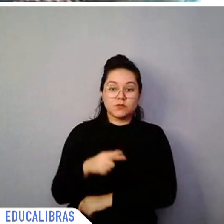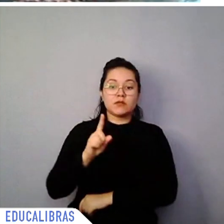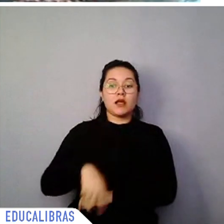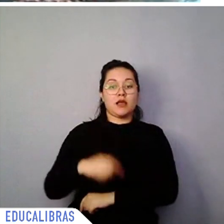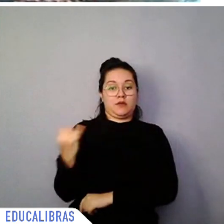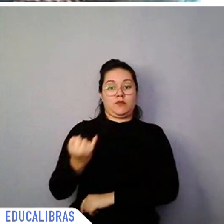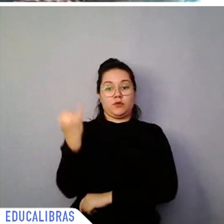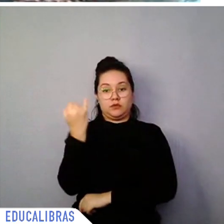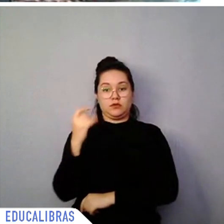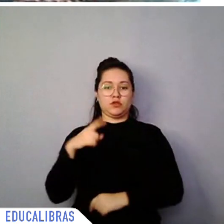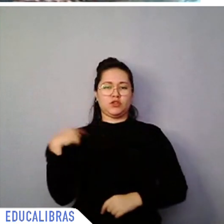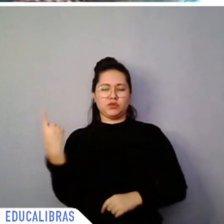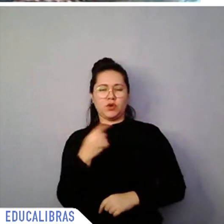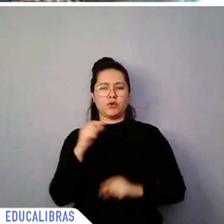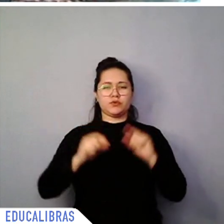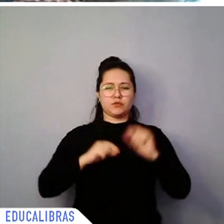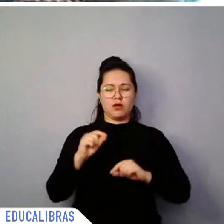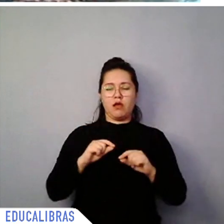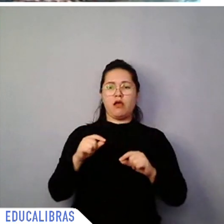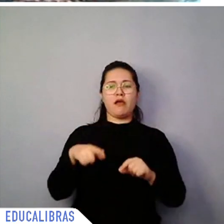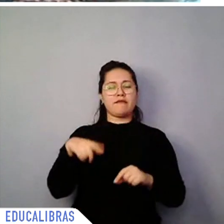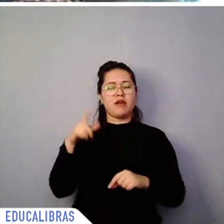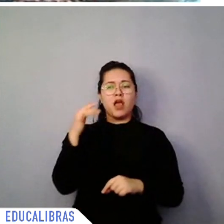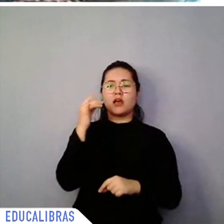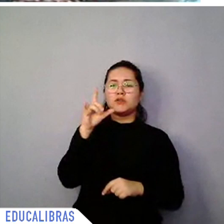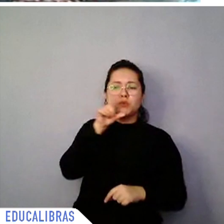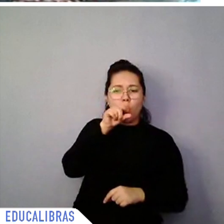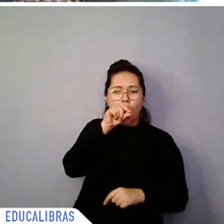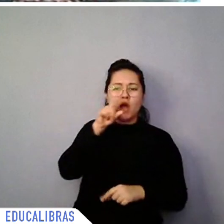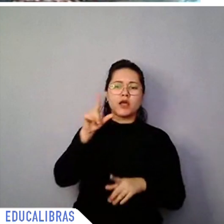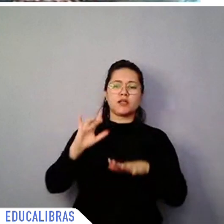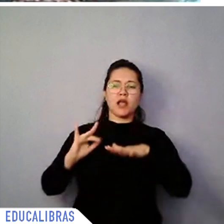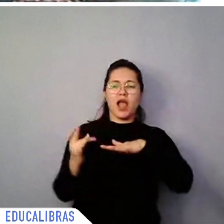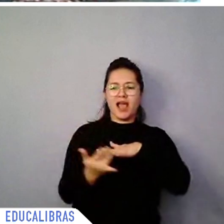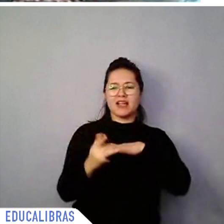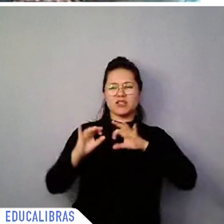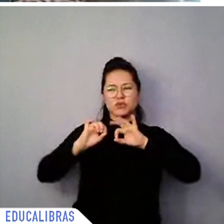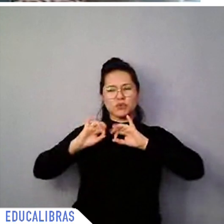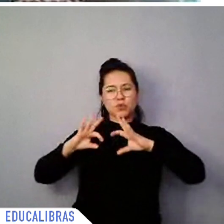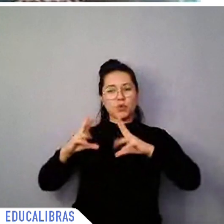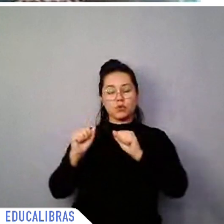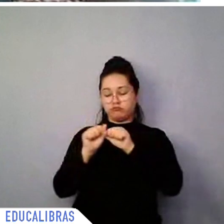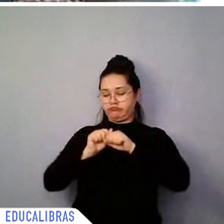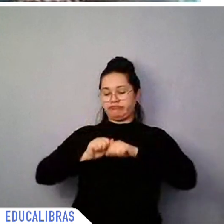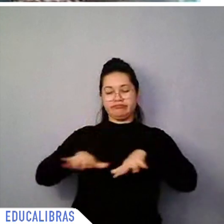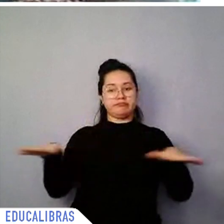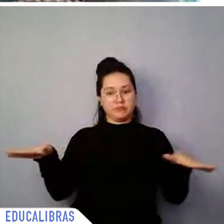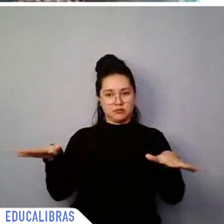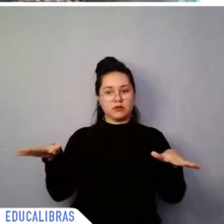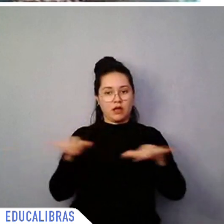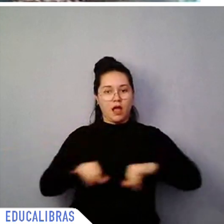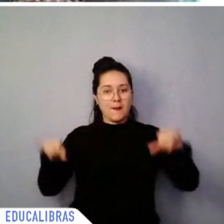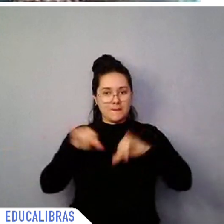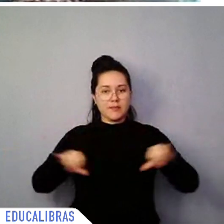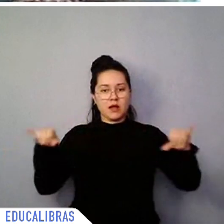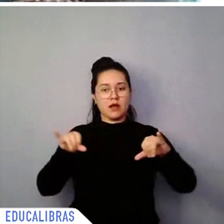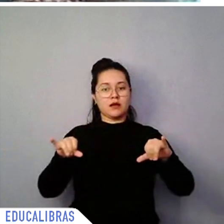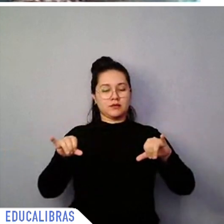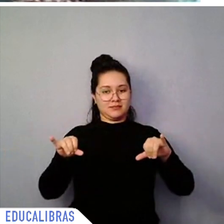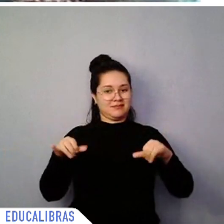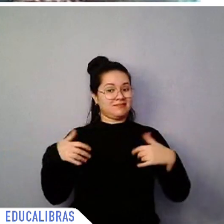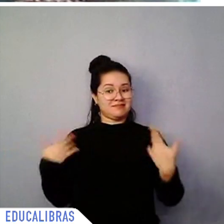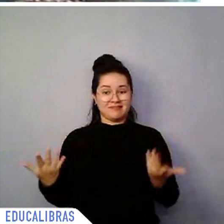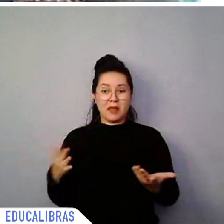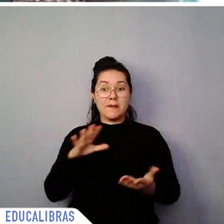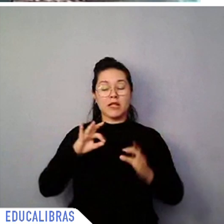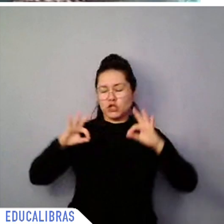people. We can make a lot of noise on the internet, on Facebook, Twitter, and everything, but we know this is not going to reach everyone,